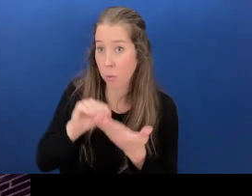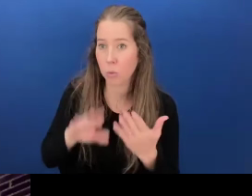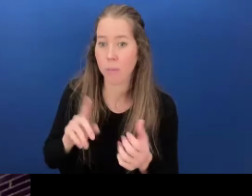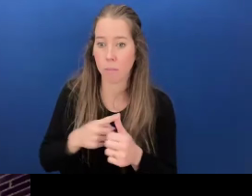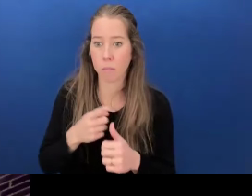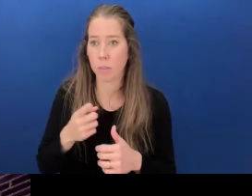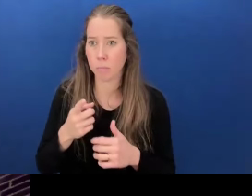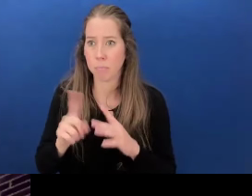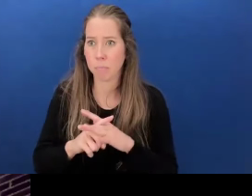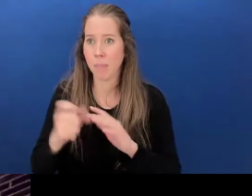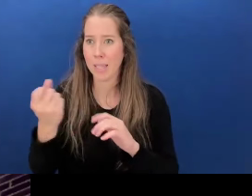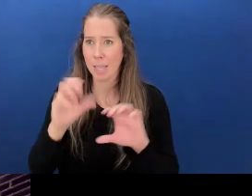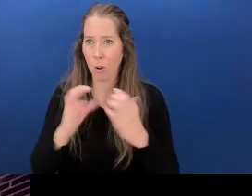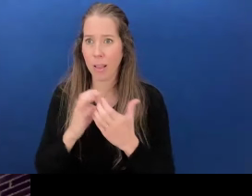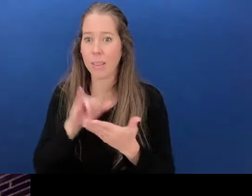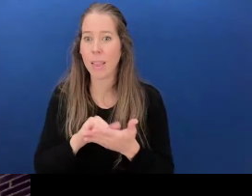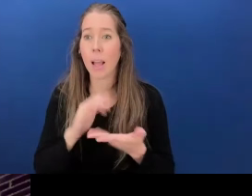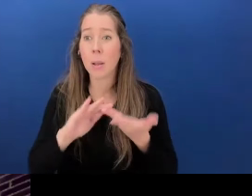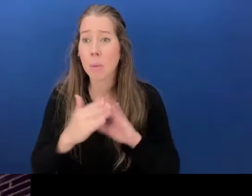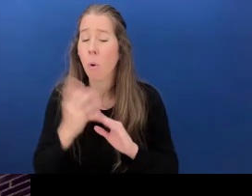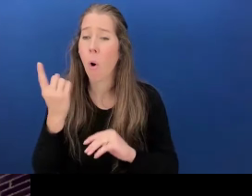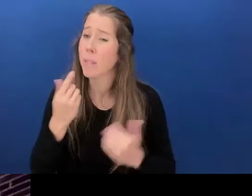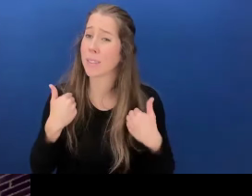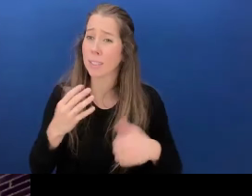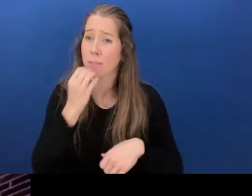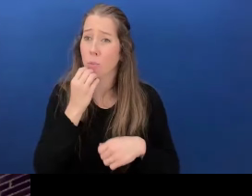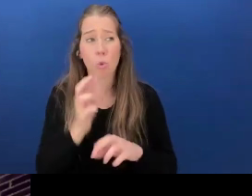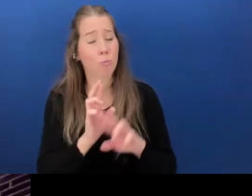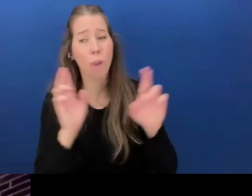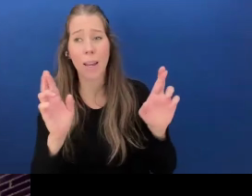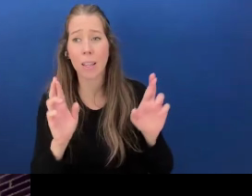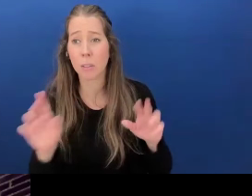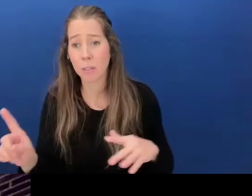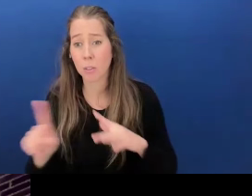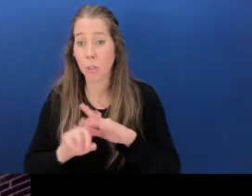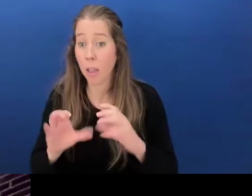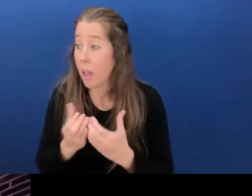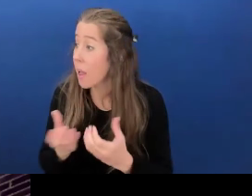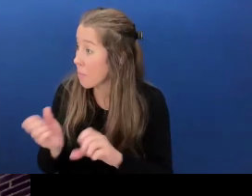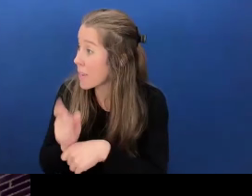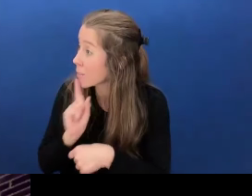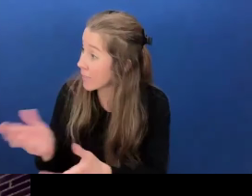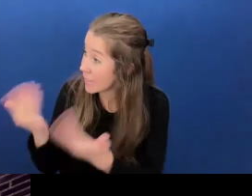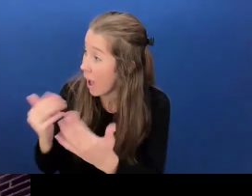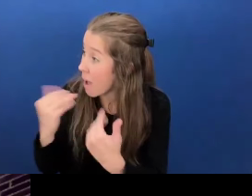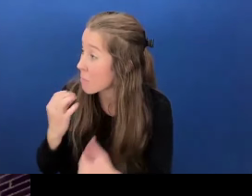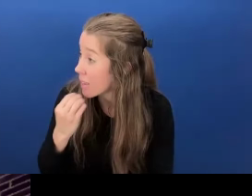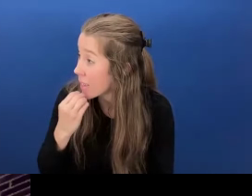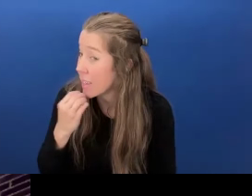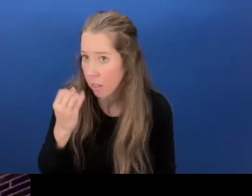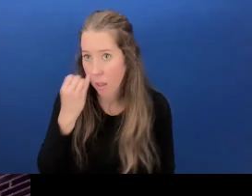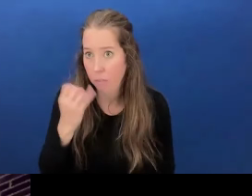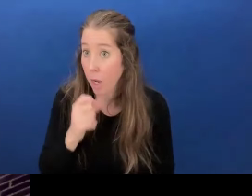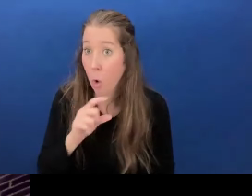Saturday class, that community always has food available. So they go to the class and they tell them, make sure you come and get something to eat. And if I don't go when